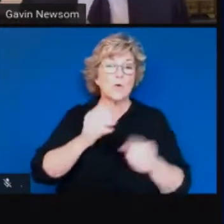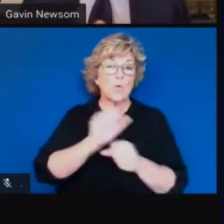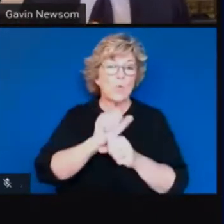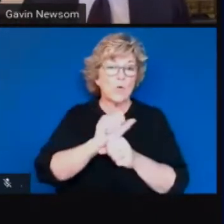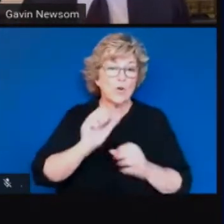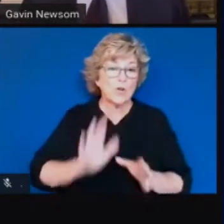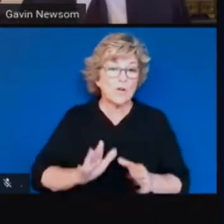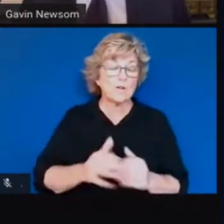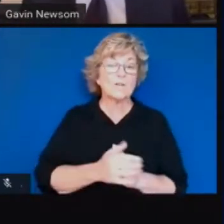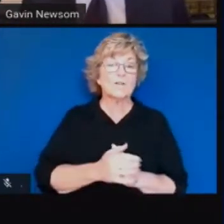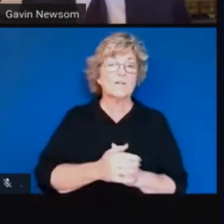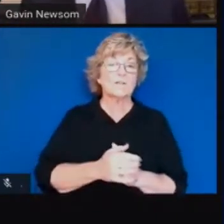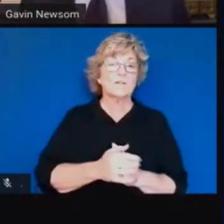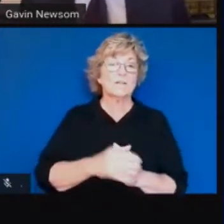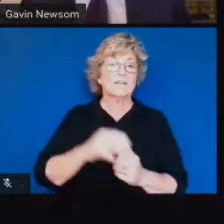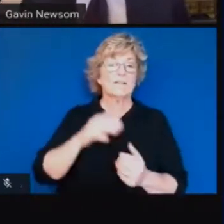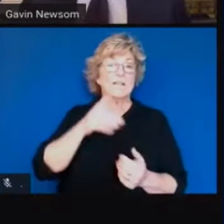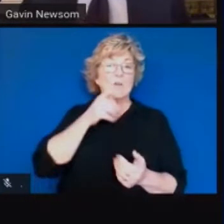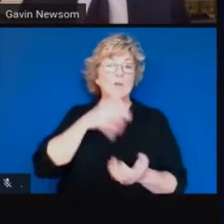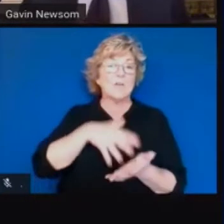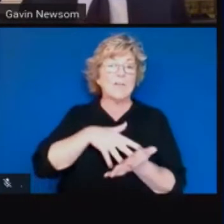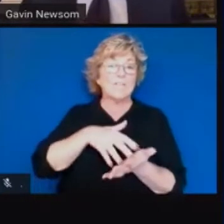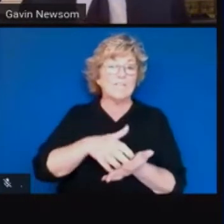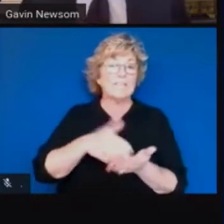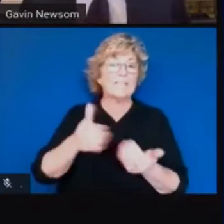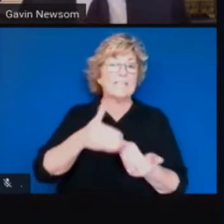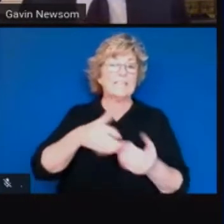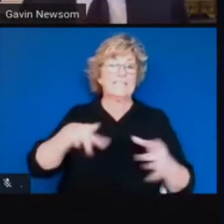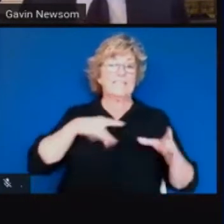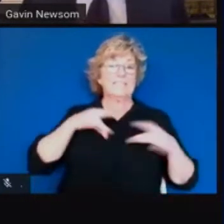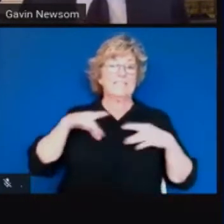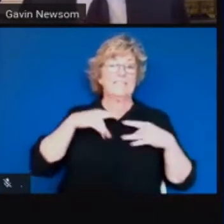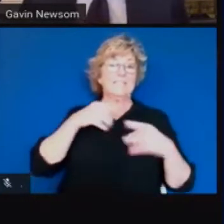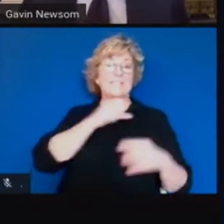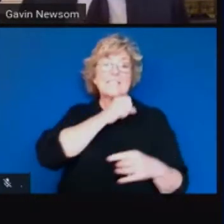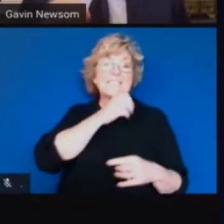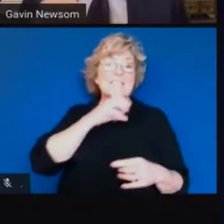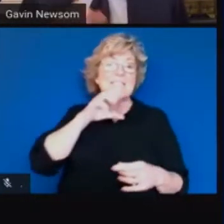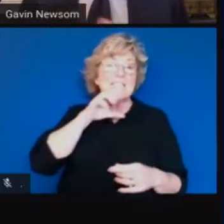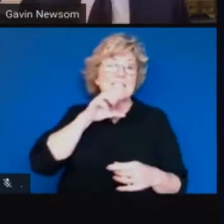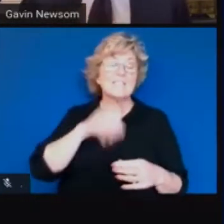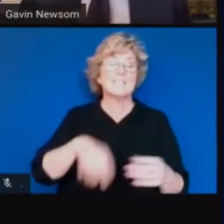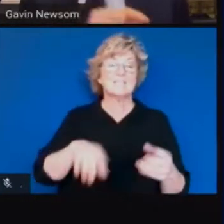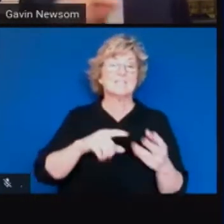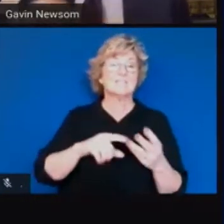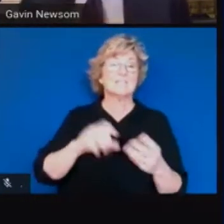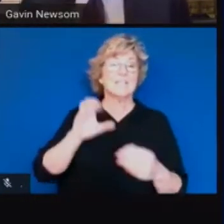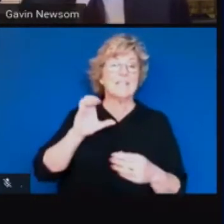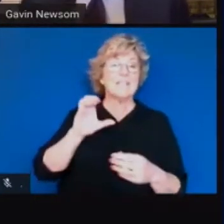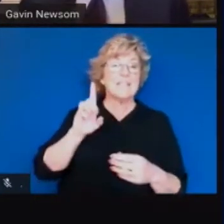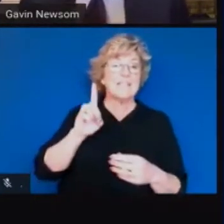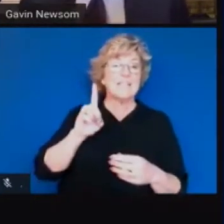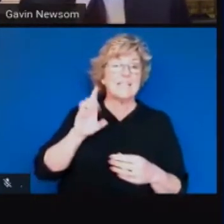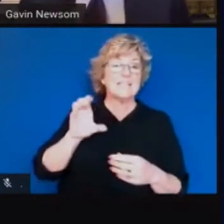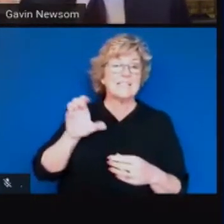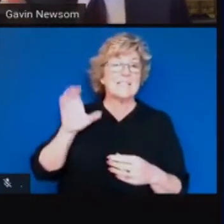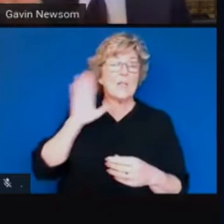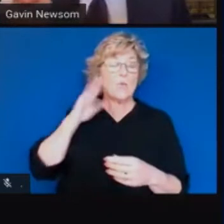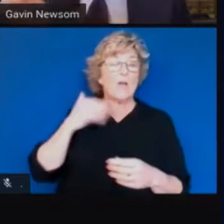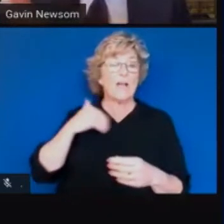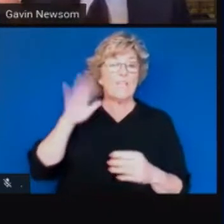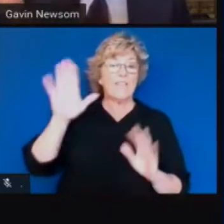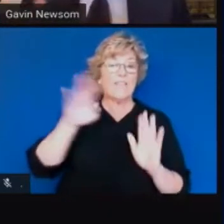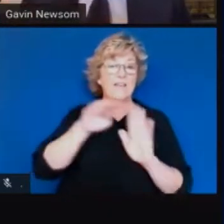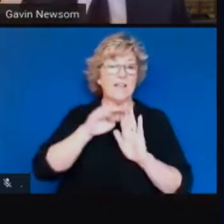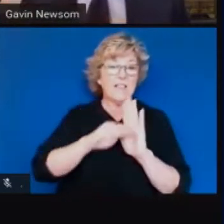includes vulnerable seniors. CDC put out their version of the guidelines. We will come out with more prescriptive versions.